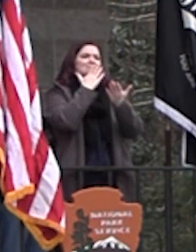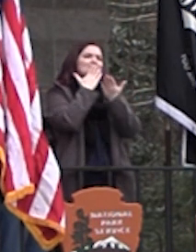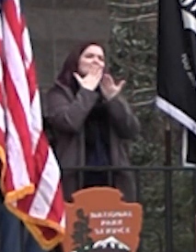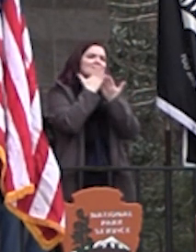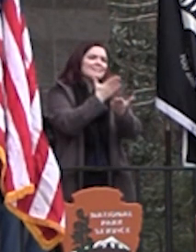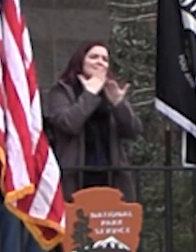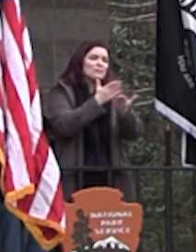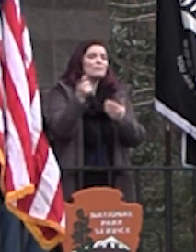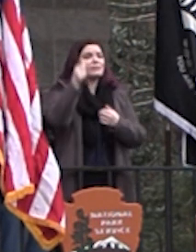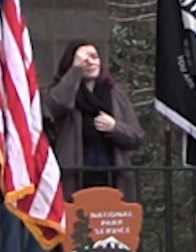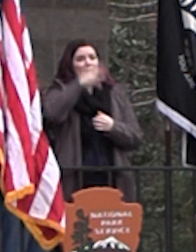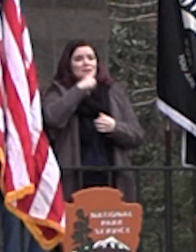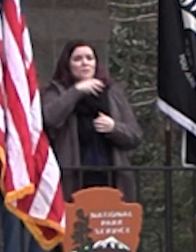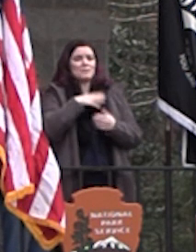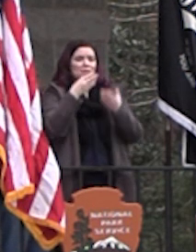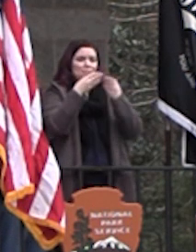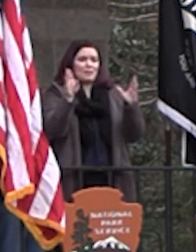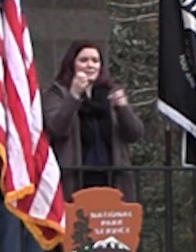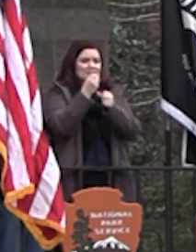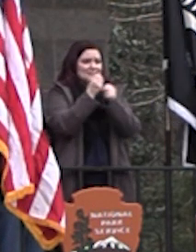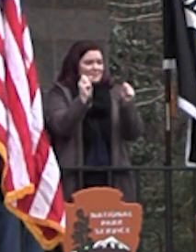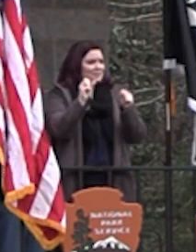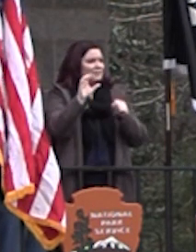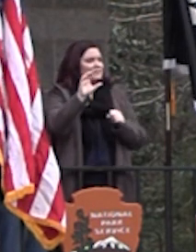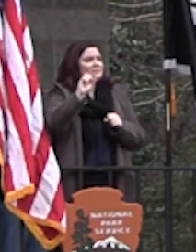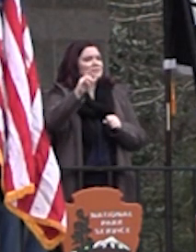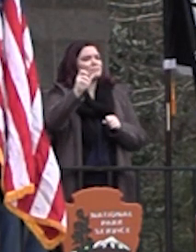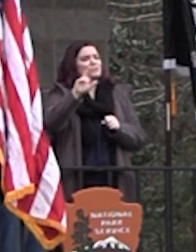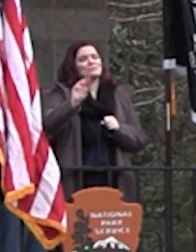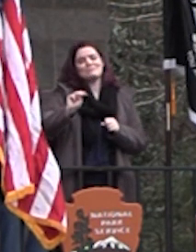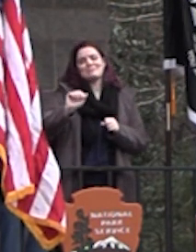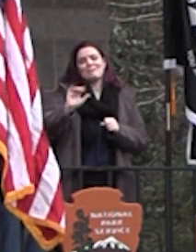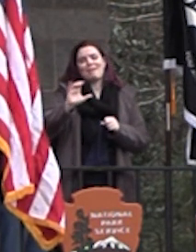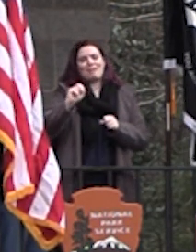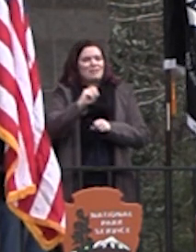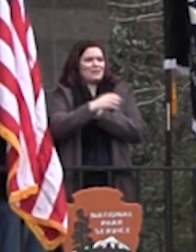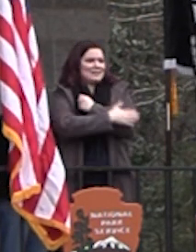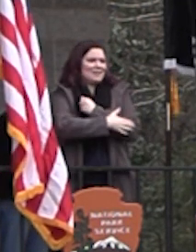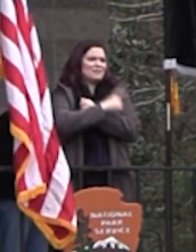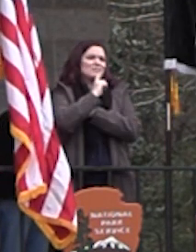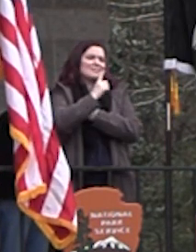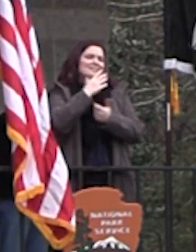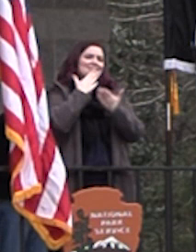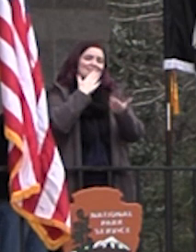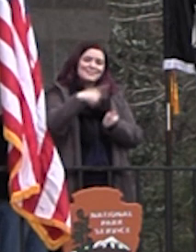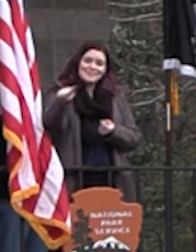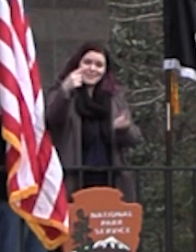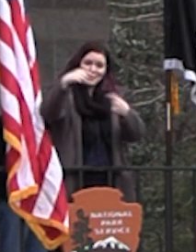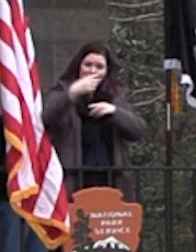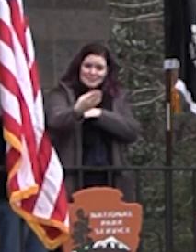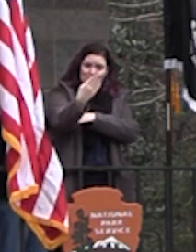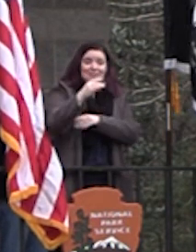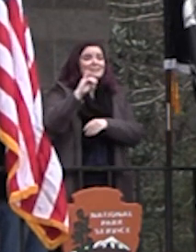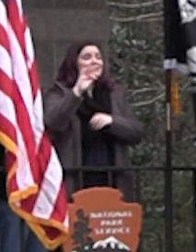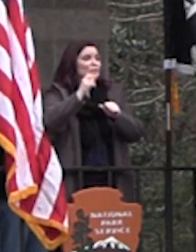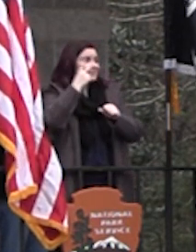on behalf of the men and women of public safety in Sumter and Macon counties. We thank each and every one of you for your attendance here this morning. And if you